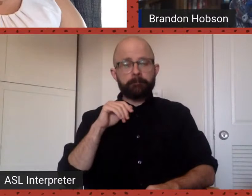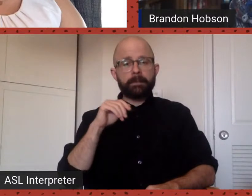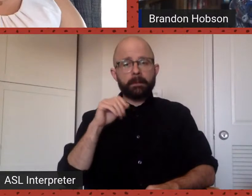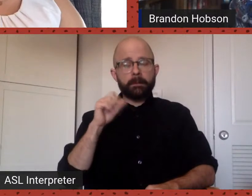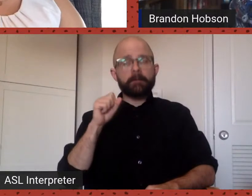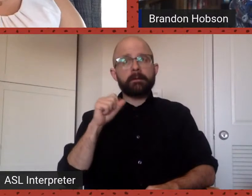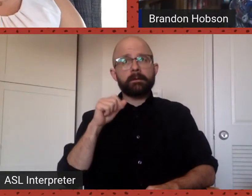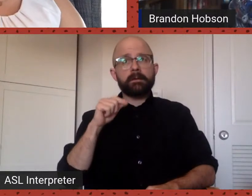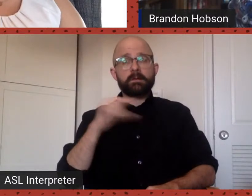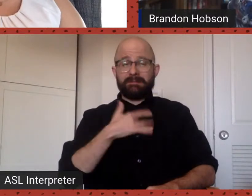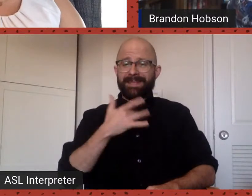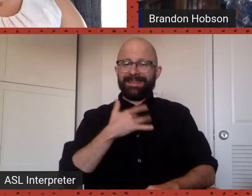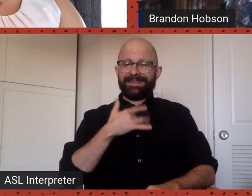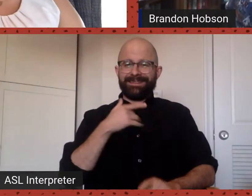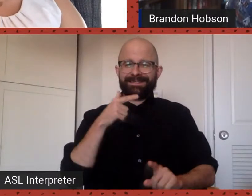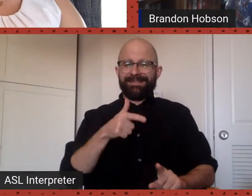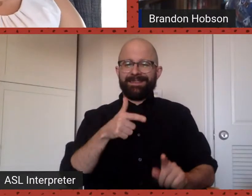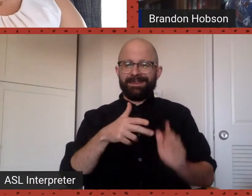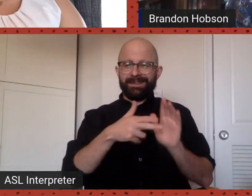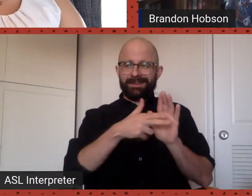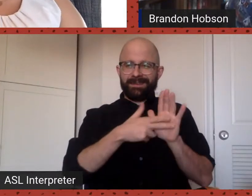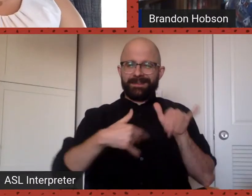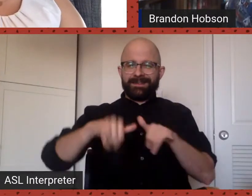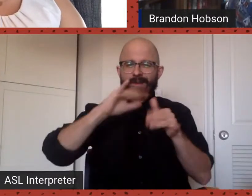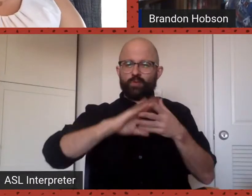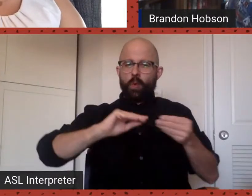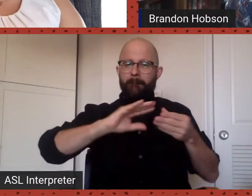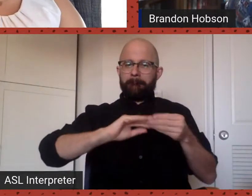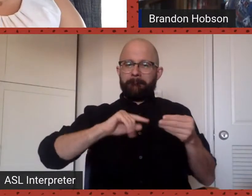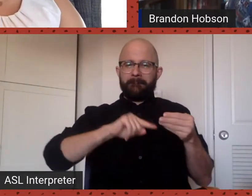I think avoiding the tropes is